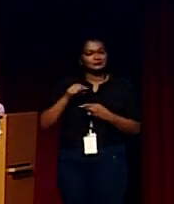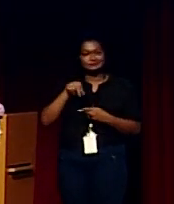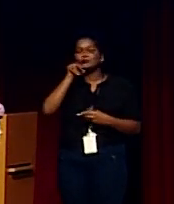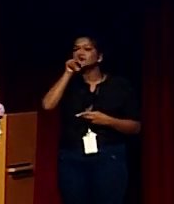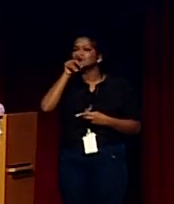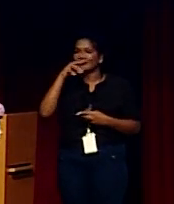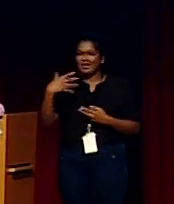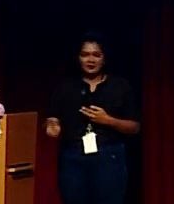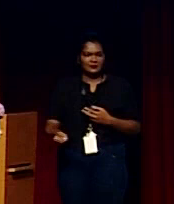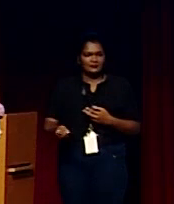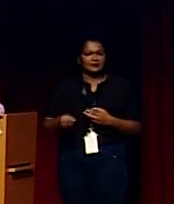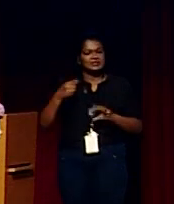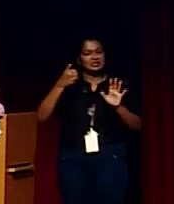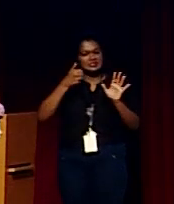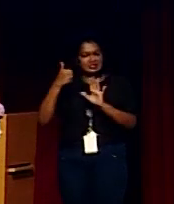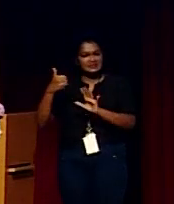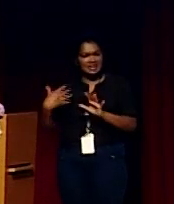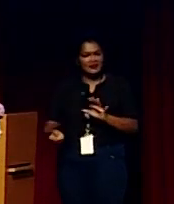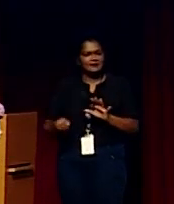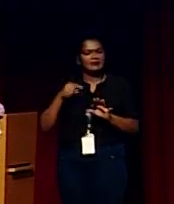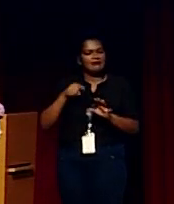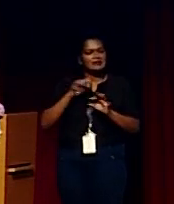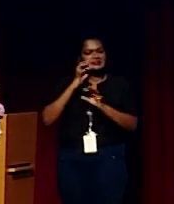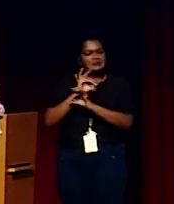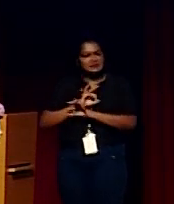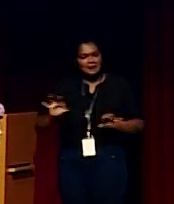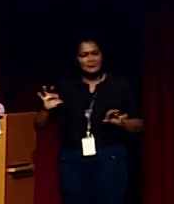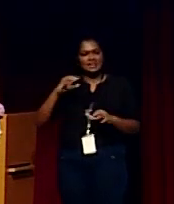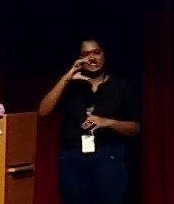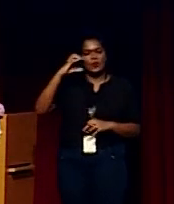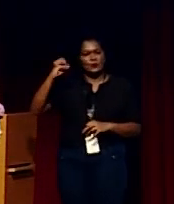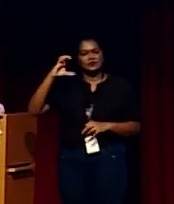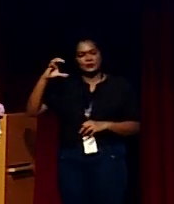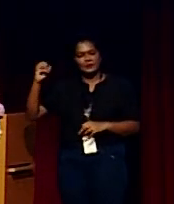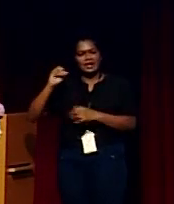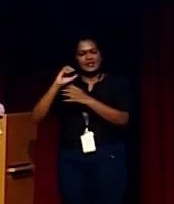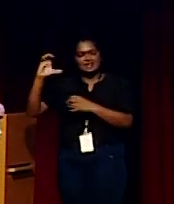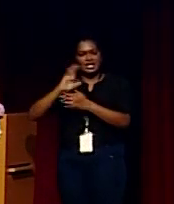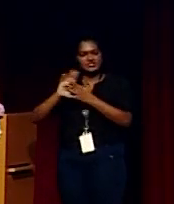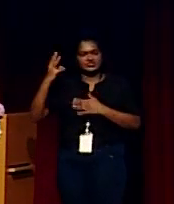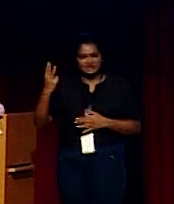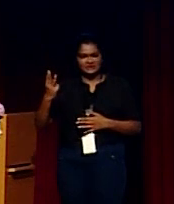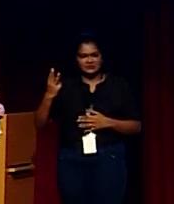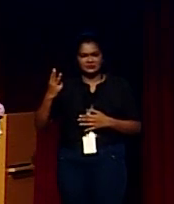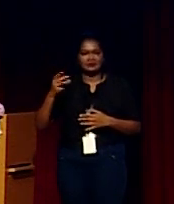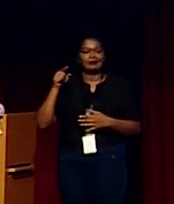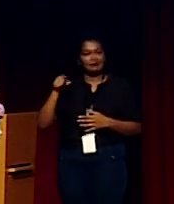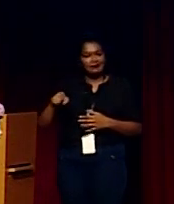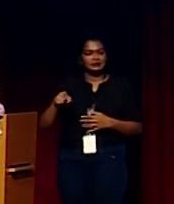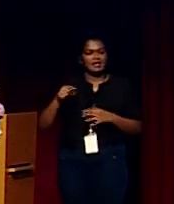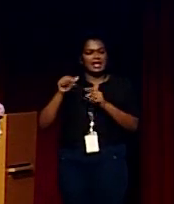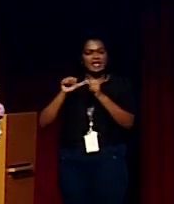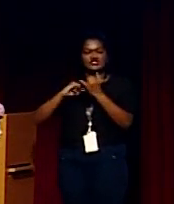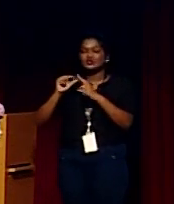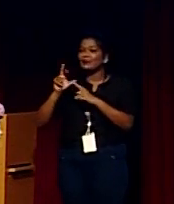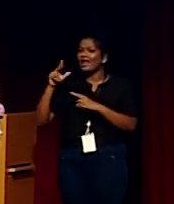consisting of ring with 6 elements and functional group COCOCH3 and functional group COOH. Aspirin.